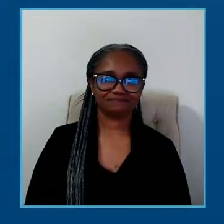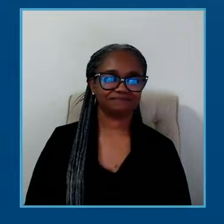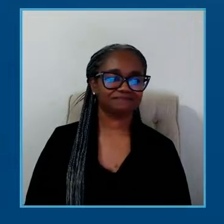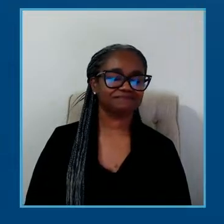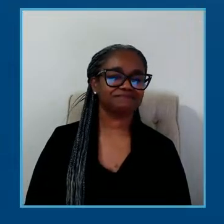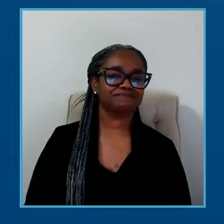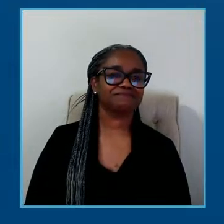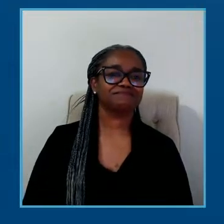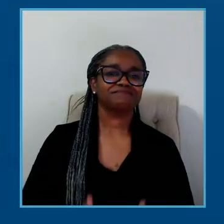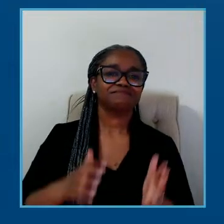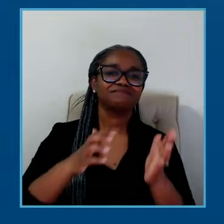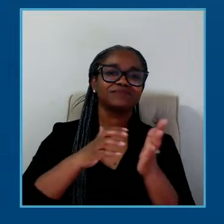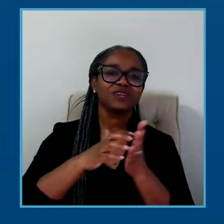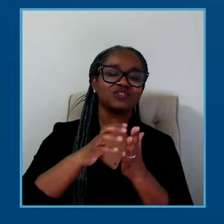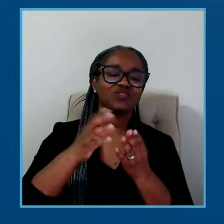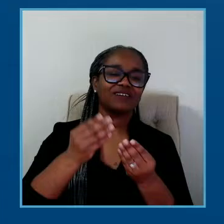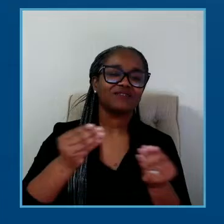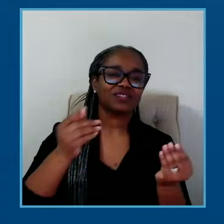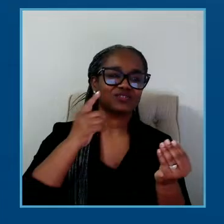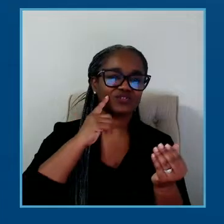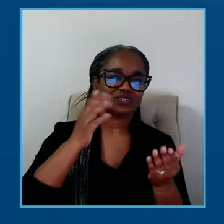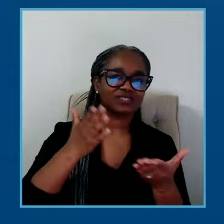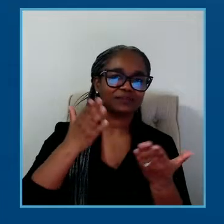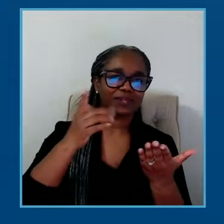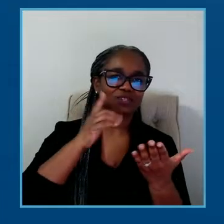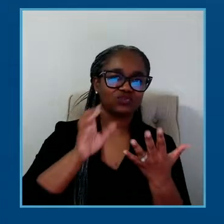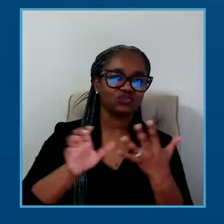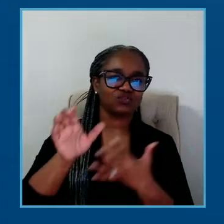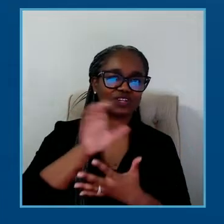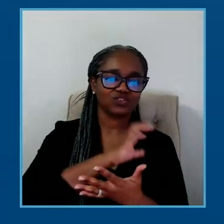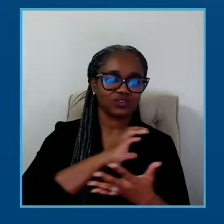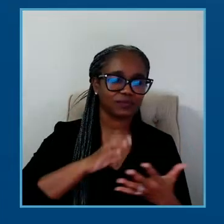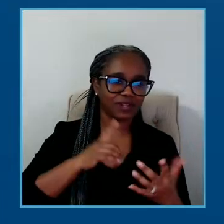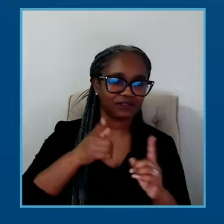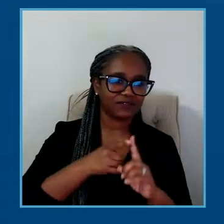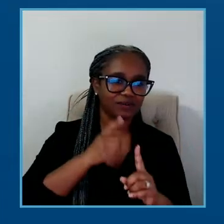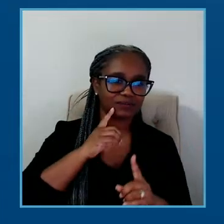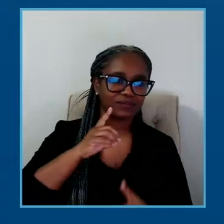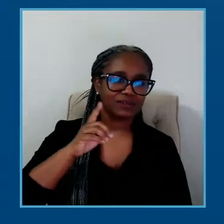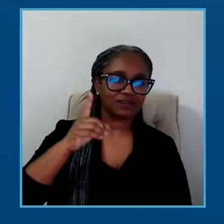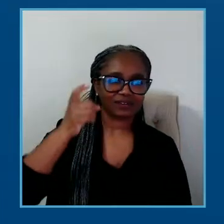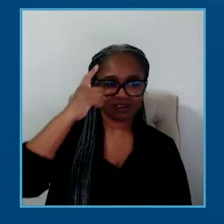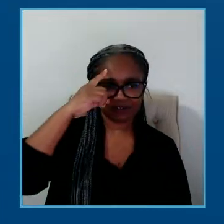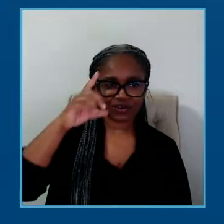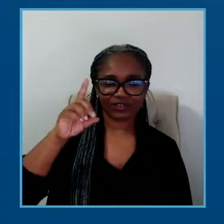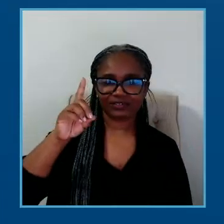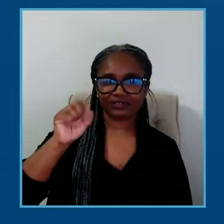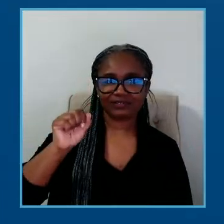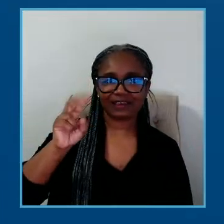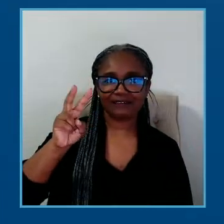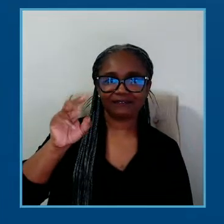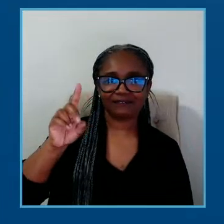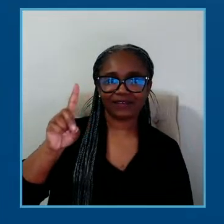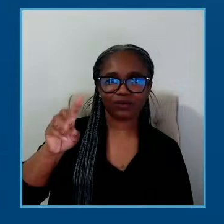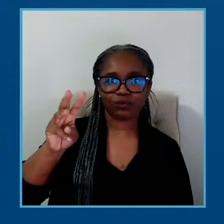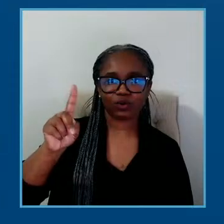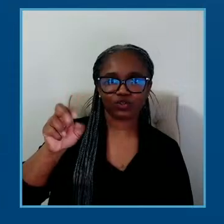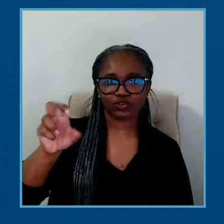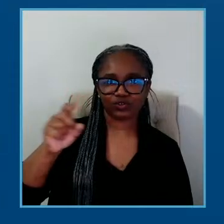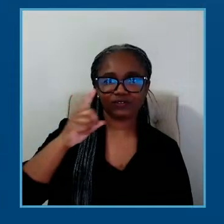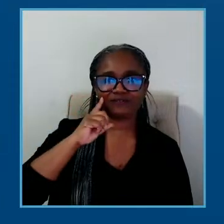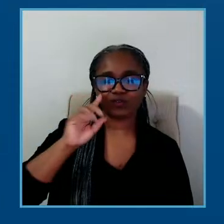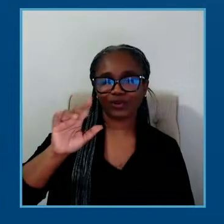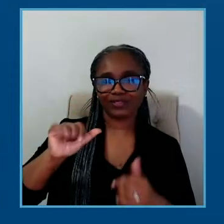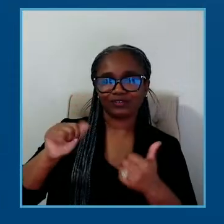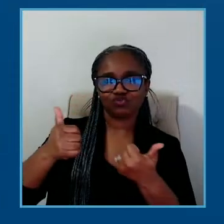resolution submitted to the Credentials Committee by committee member Governor David Walters. In the matter of the credentials challenge, the challenge